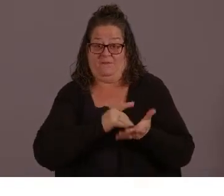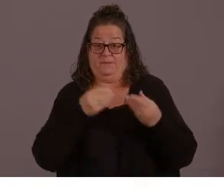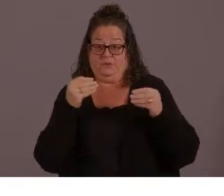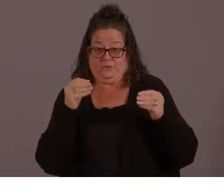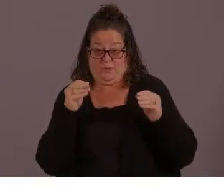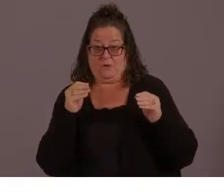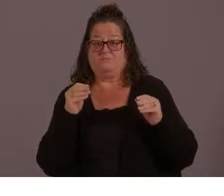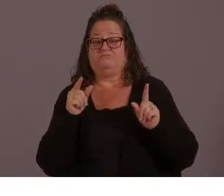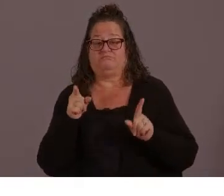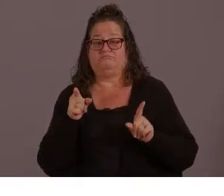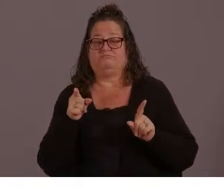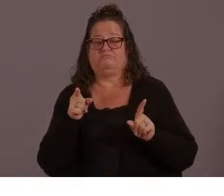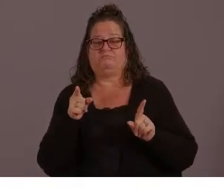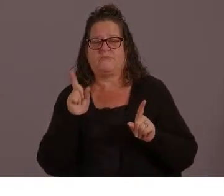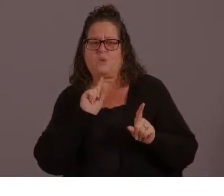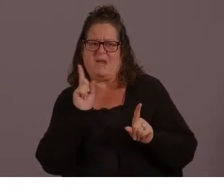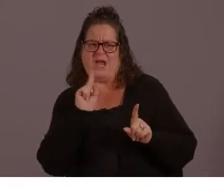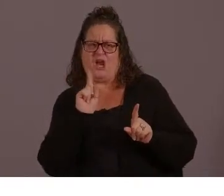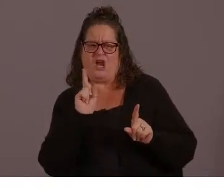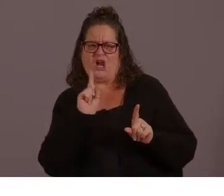the pharmacy at